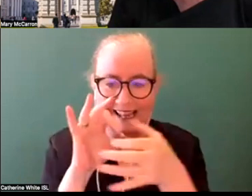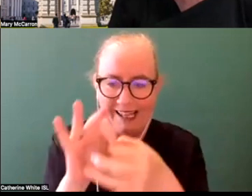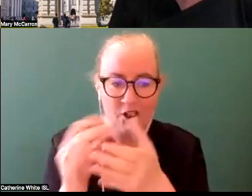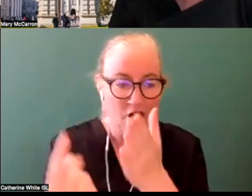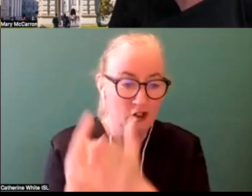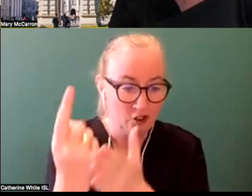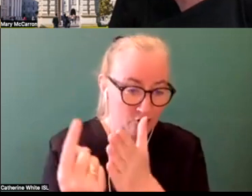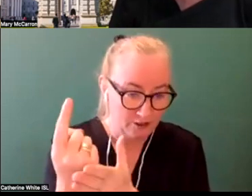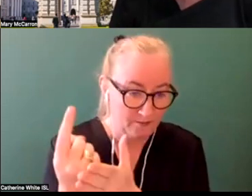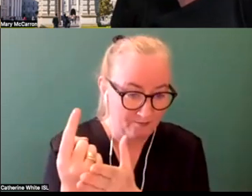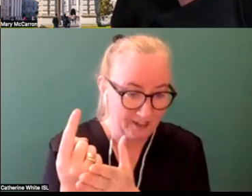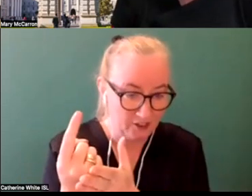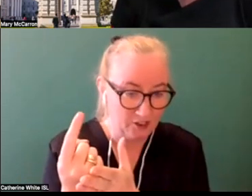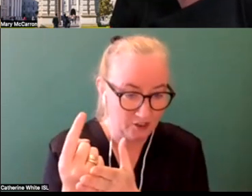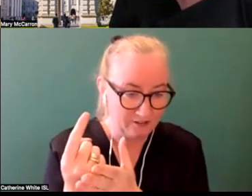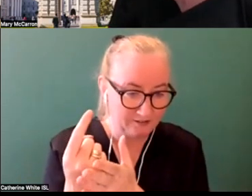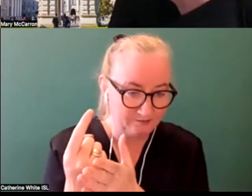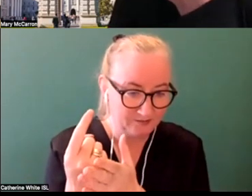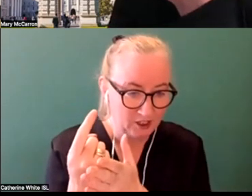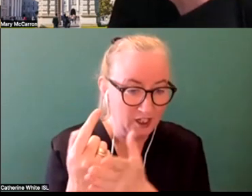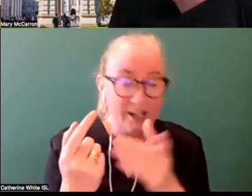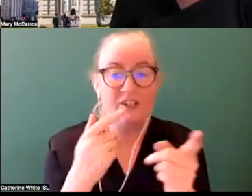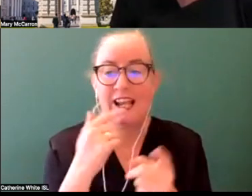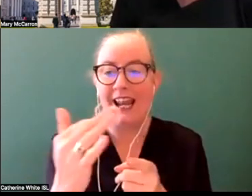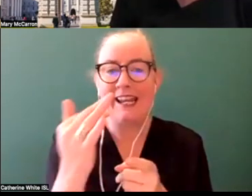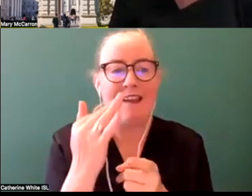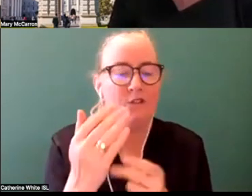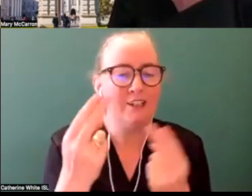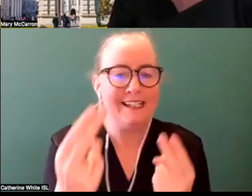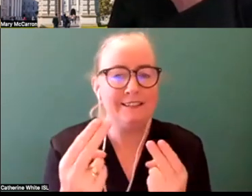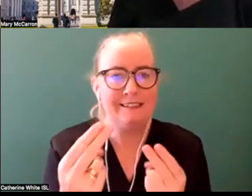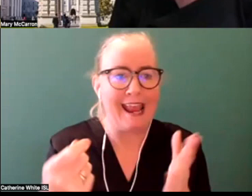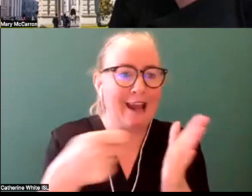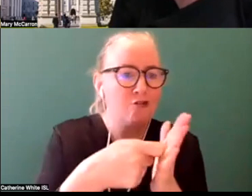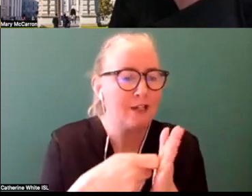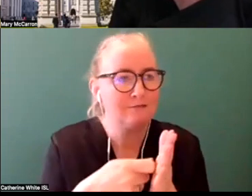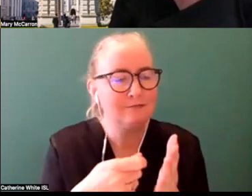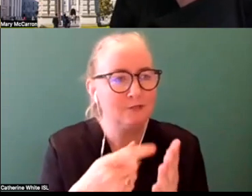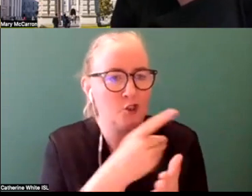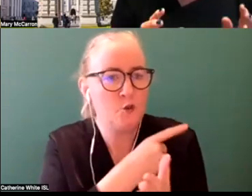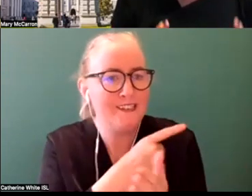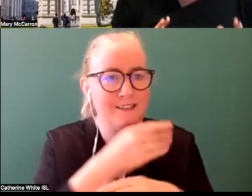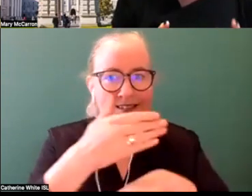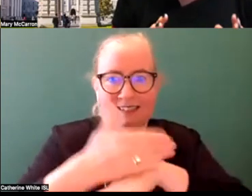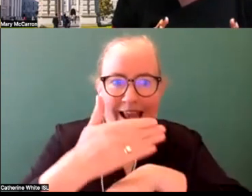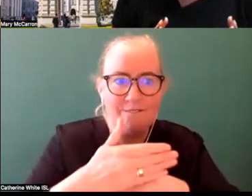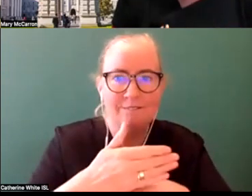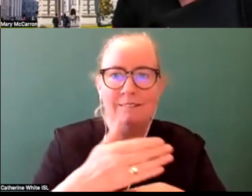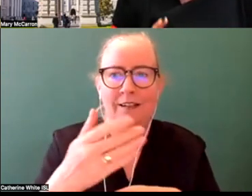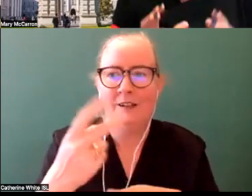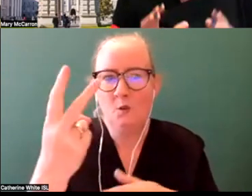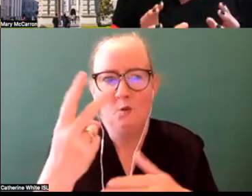bring in an extra staff member on night duty or two extra staff if somebody needs support with care, this is just